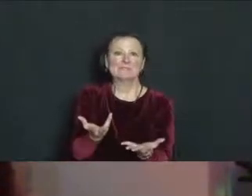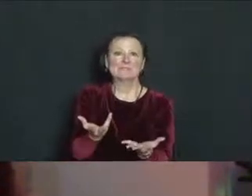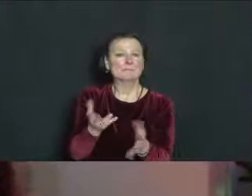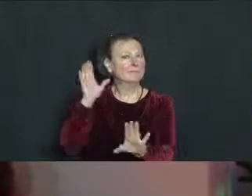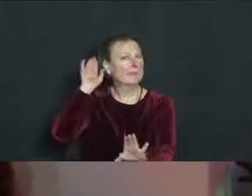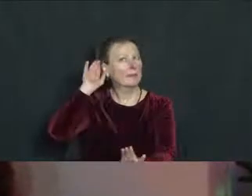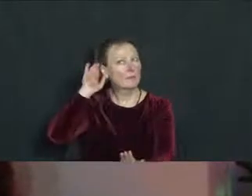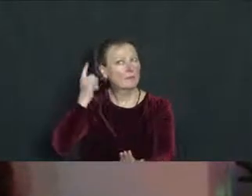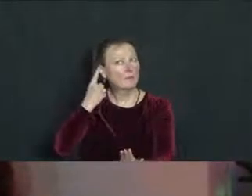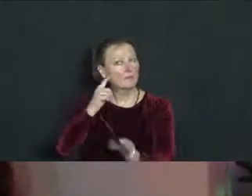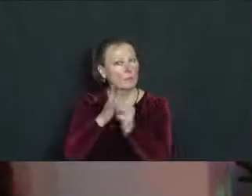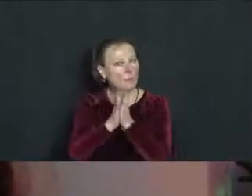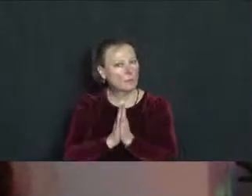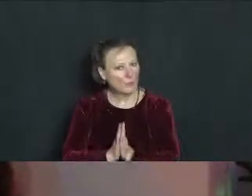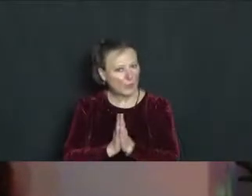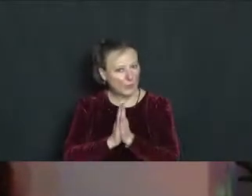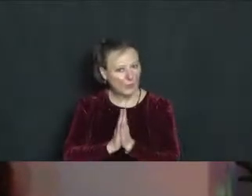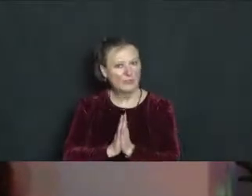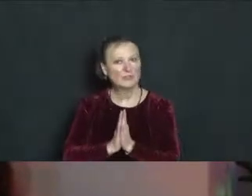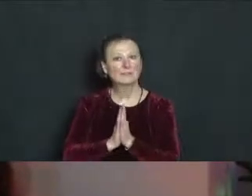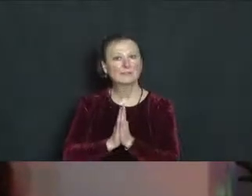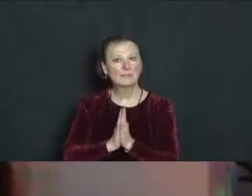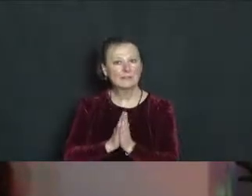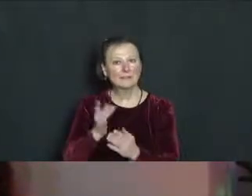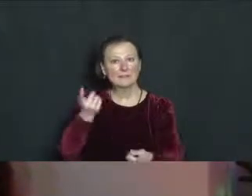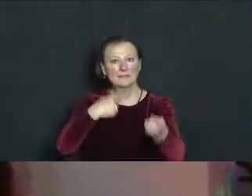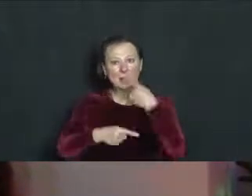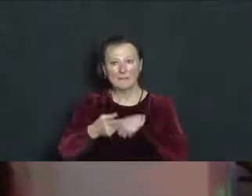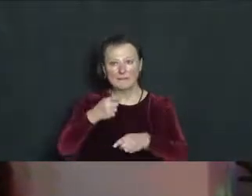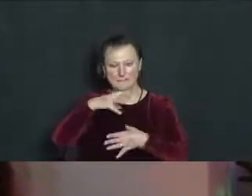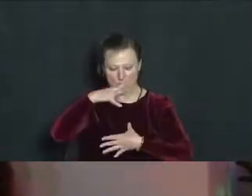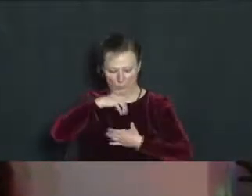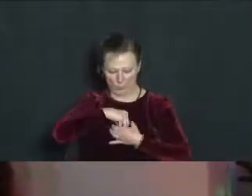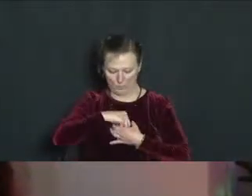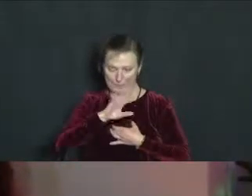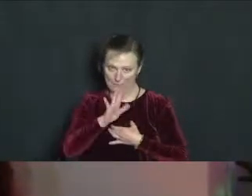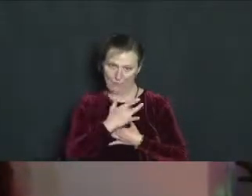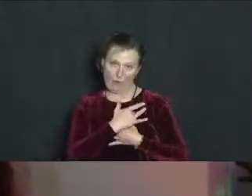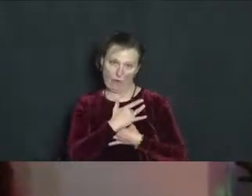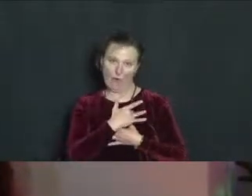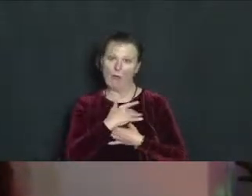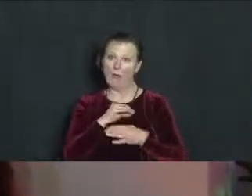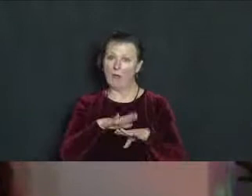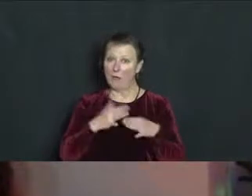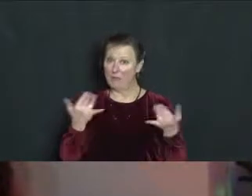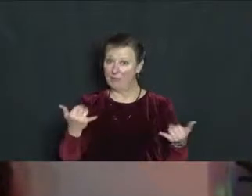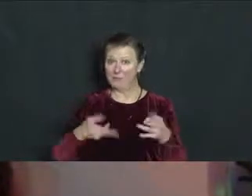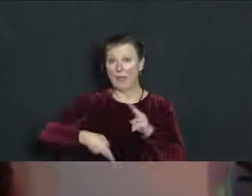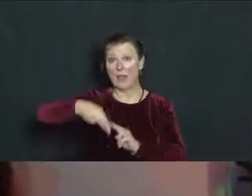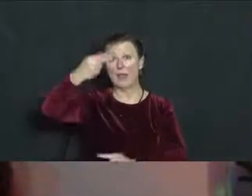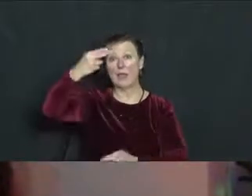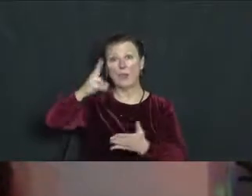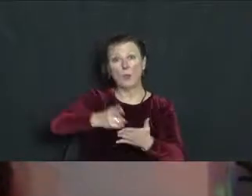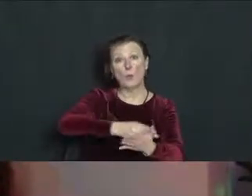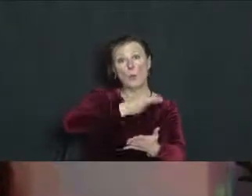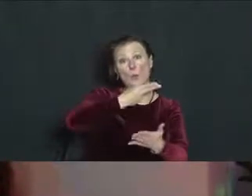Listen for the prayers coming from within your own heart on this high and holy night.